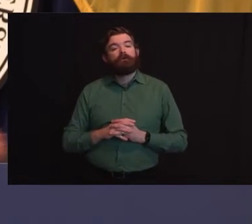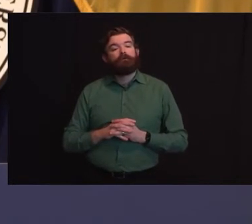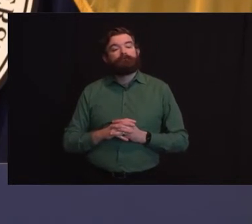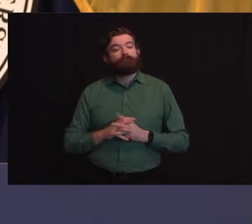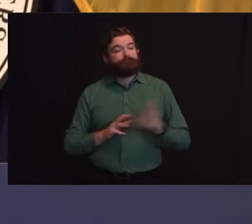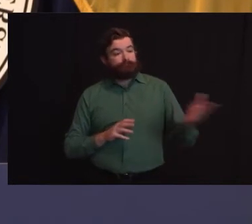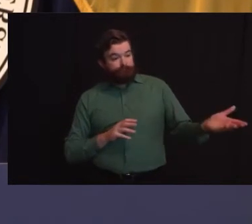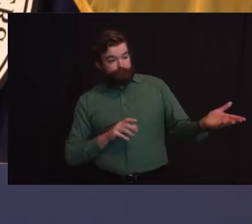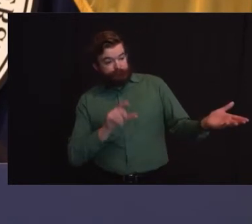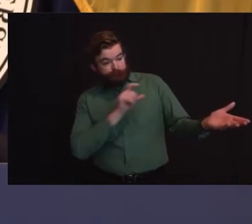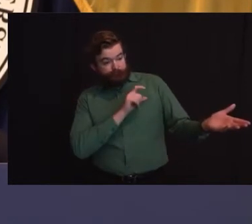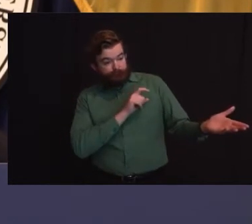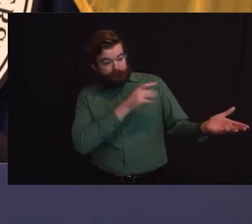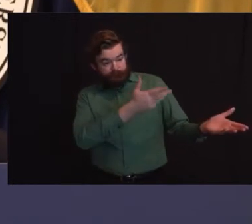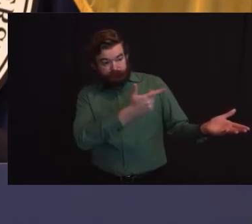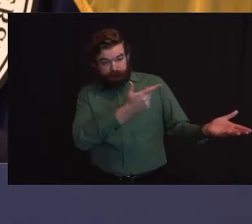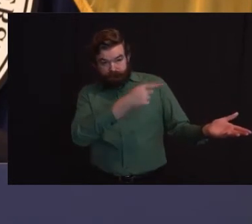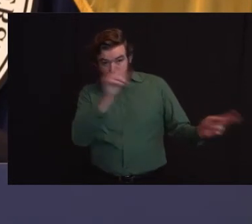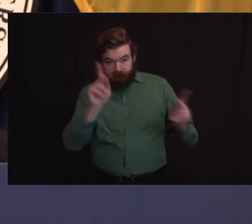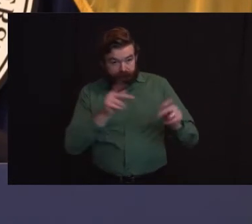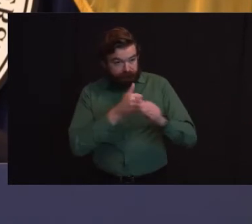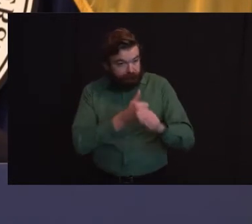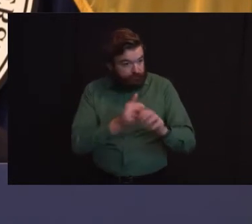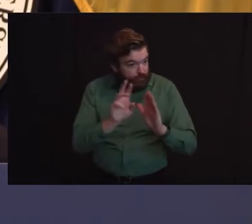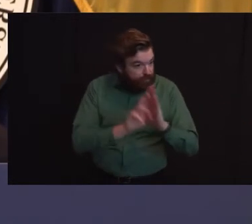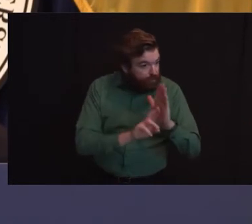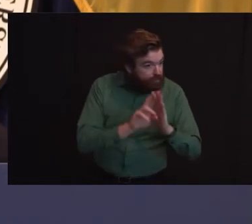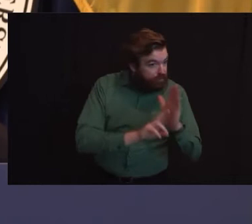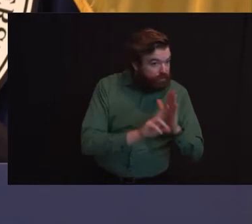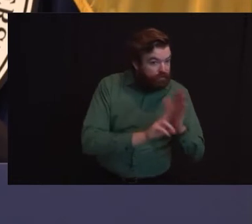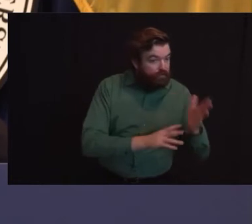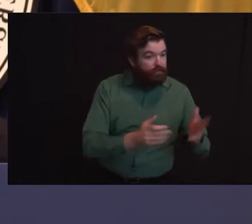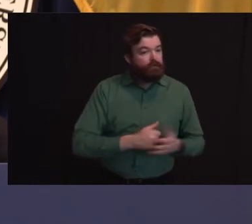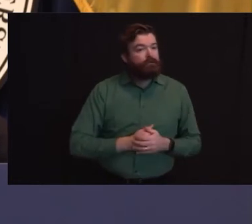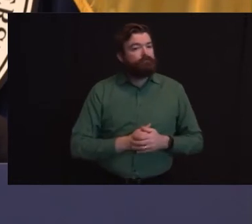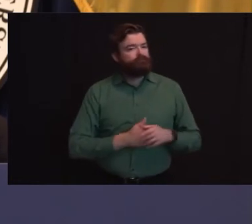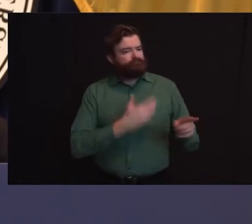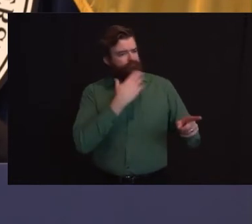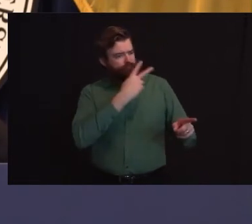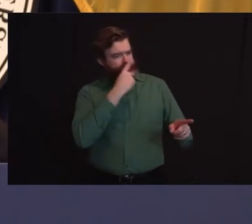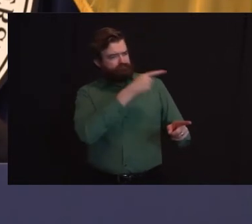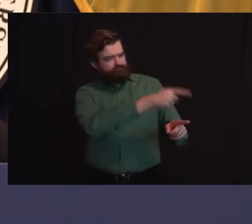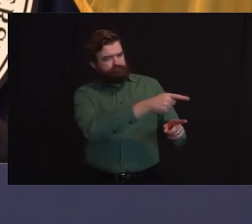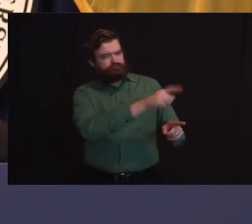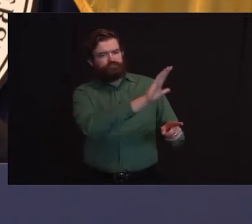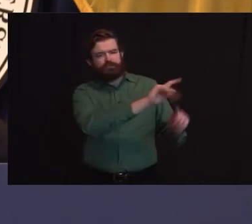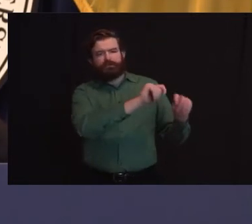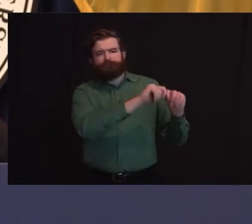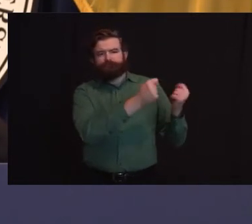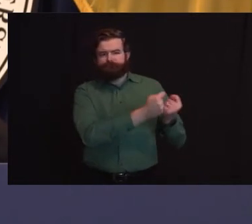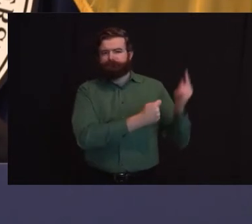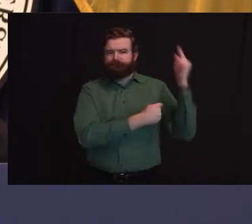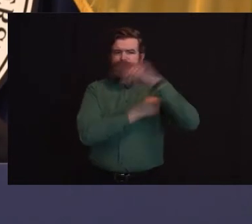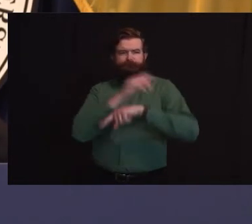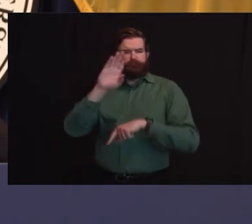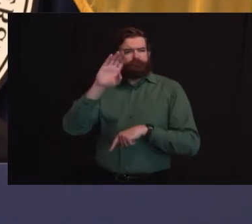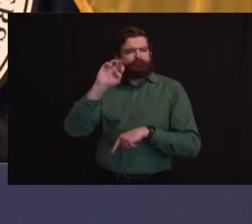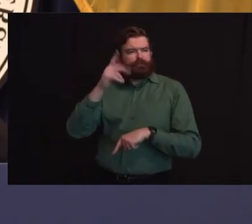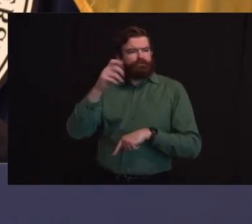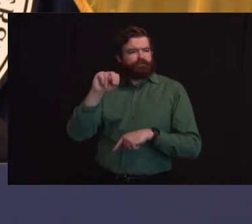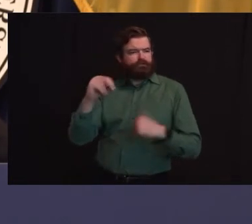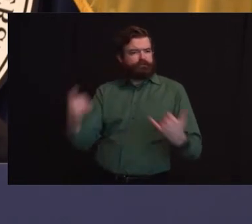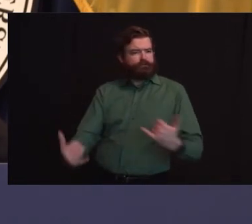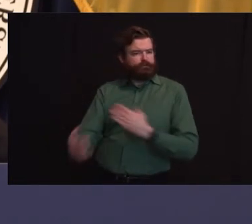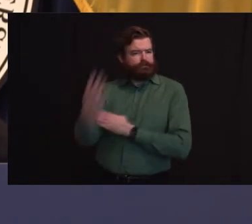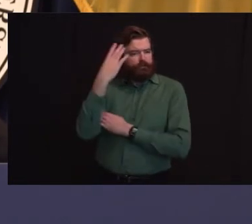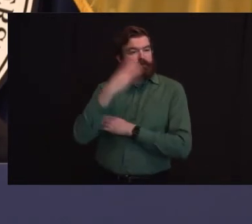Great seeing you this morning and your colleagues at the Bergen site. And we got some weather that looks like it could be nasty,